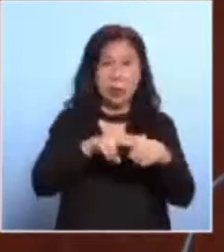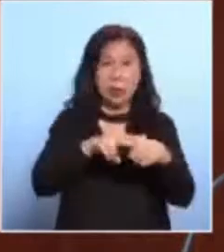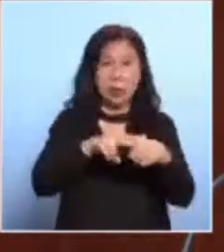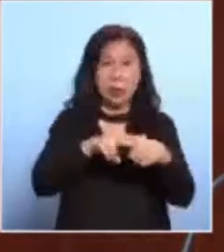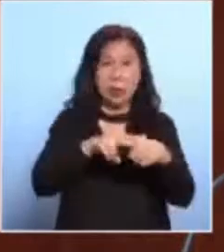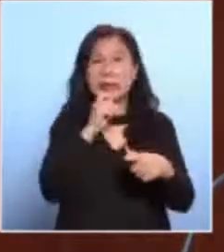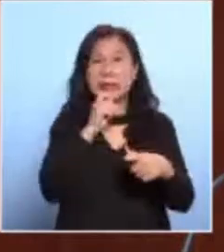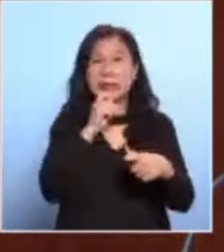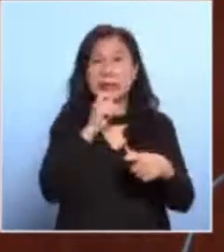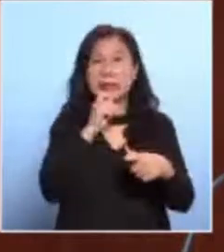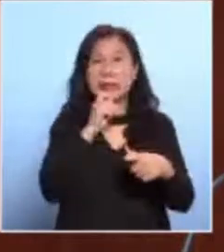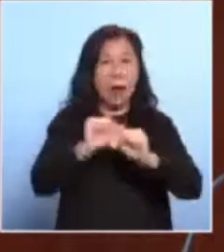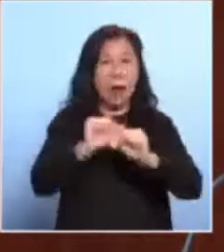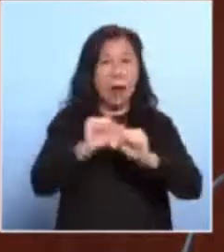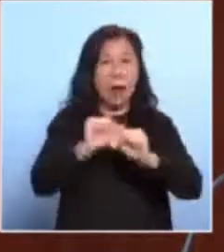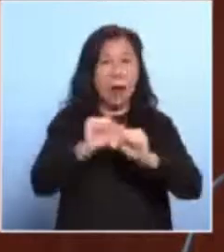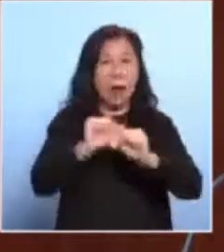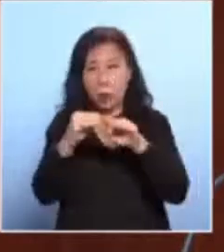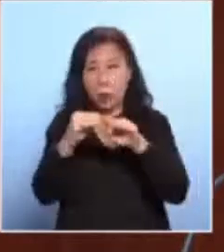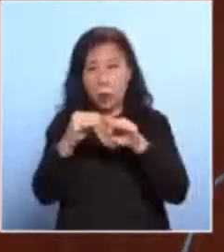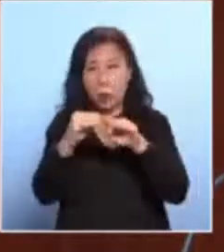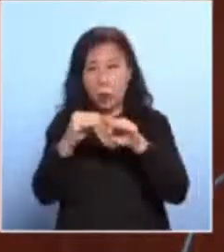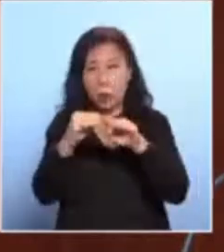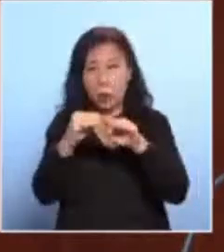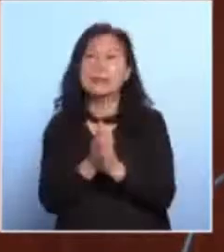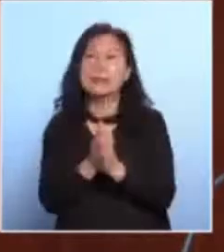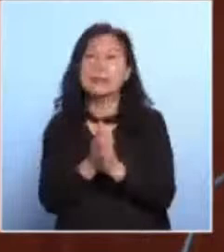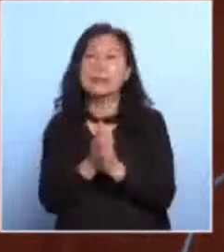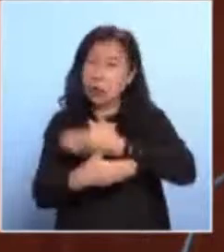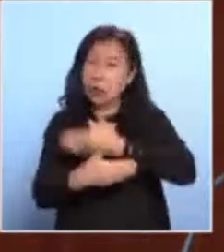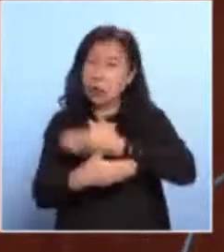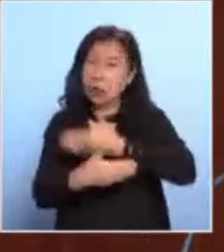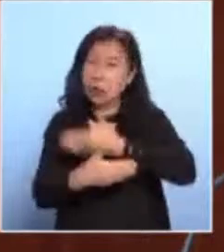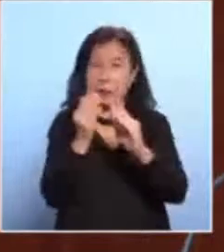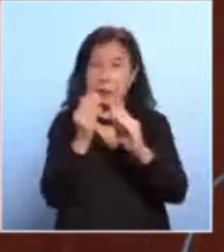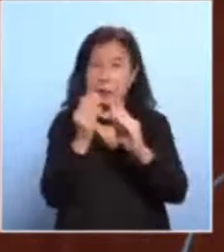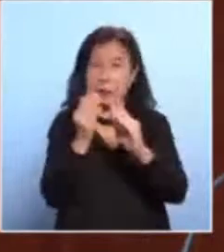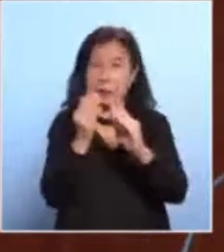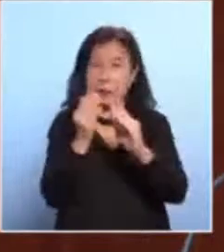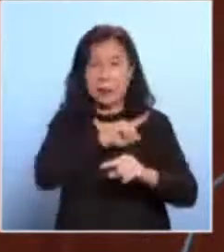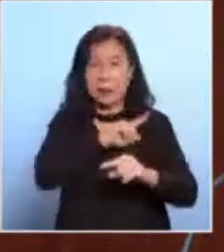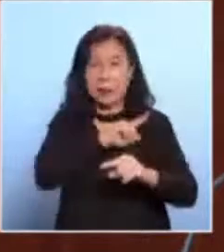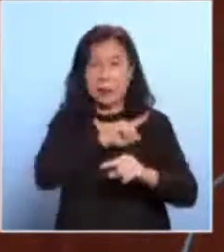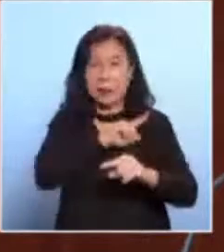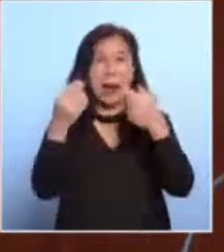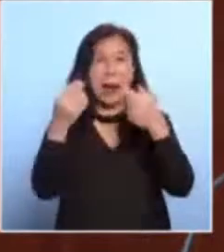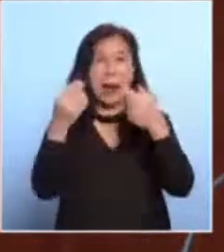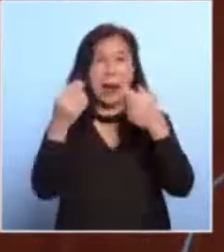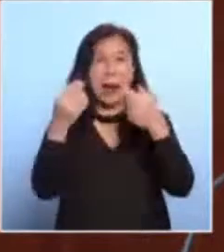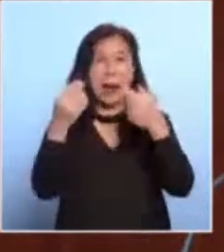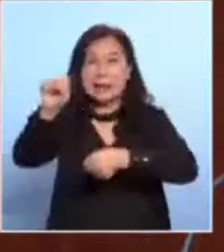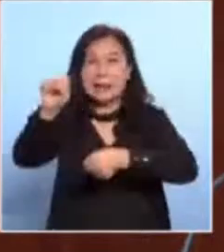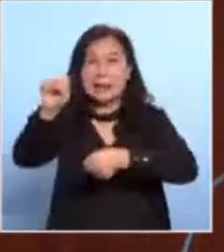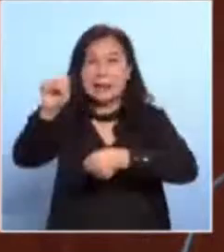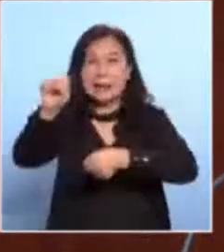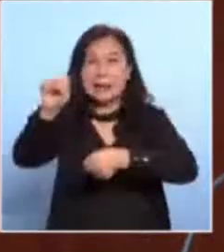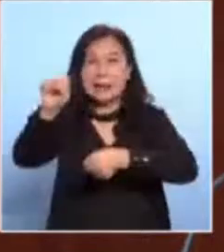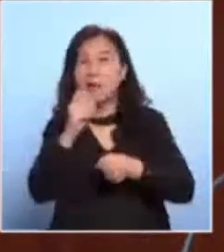for social development, allowing them to provide additional learning and developmental support for students